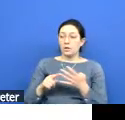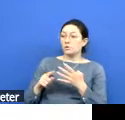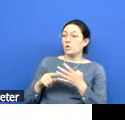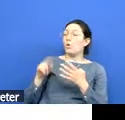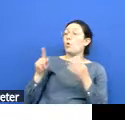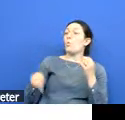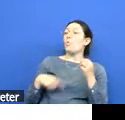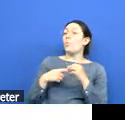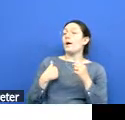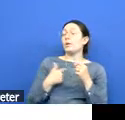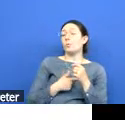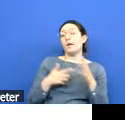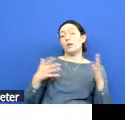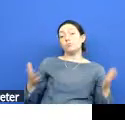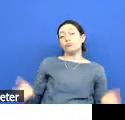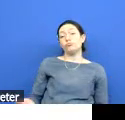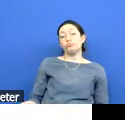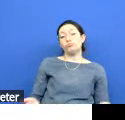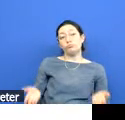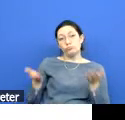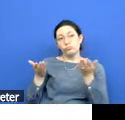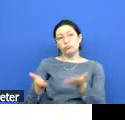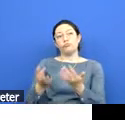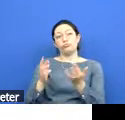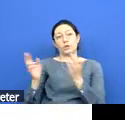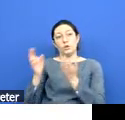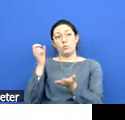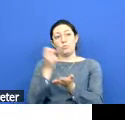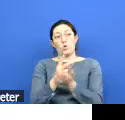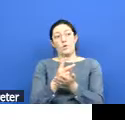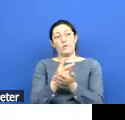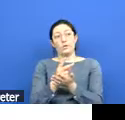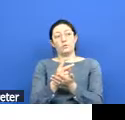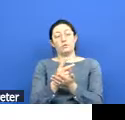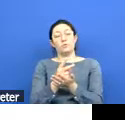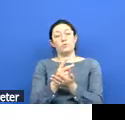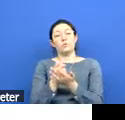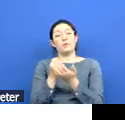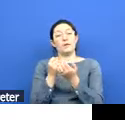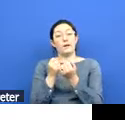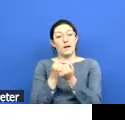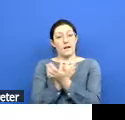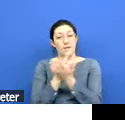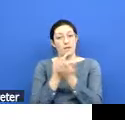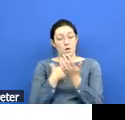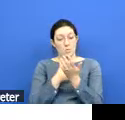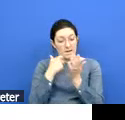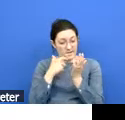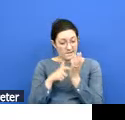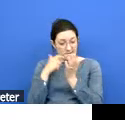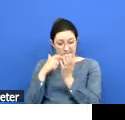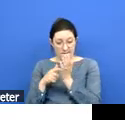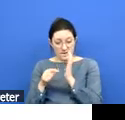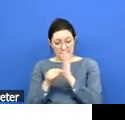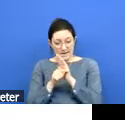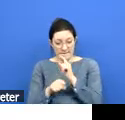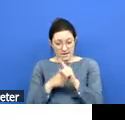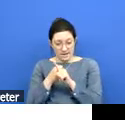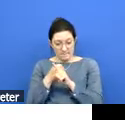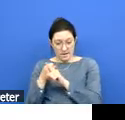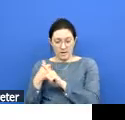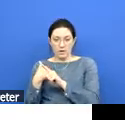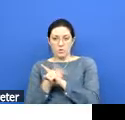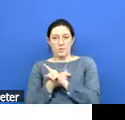our approval process, any of these things that have been identified as potential adverse impact that they've offered mitigation, we make